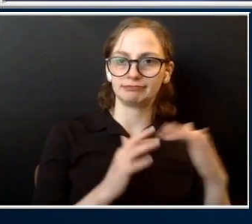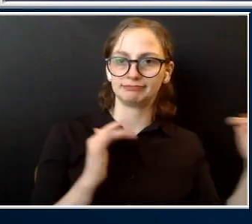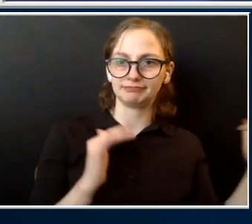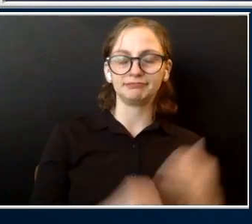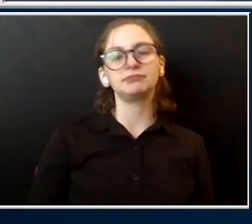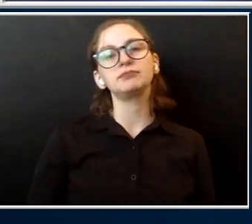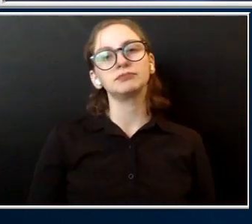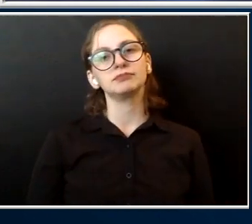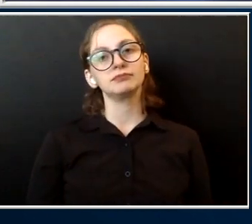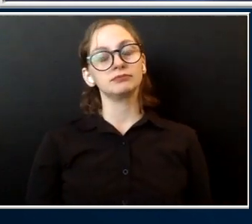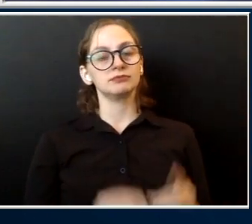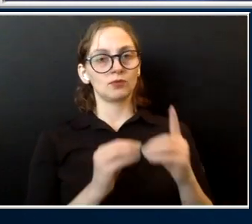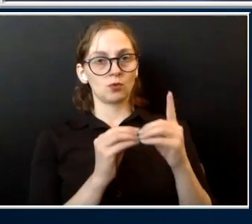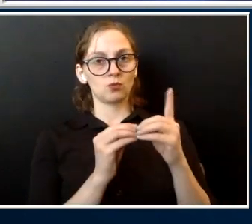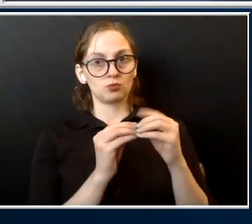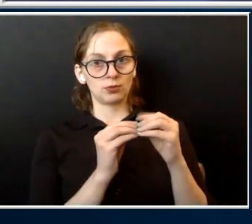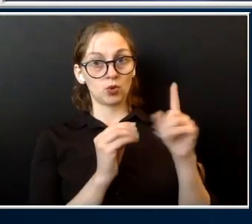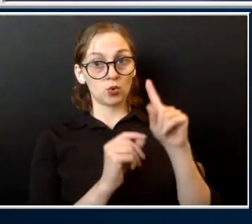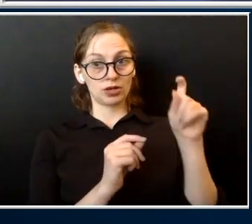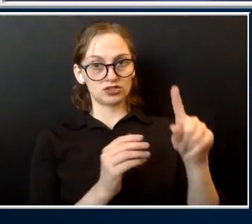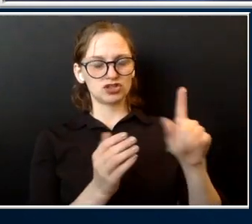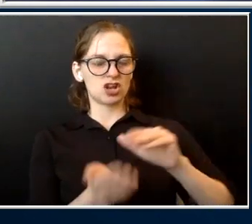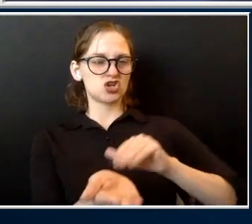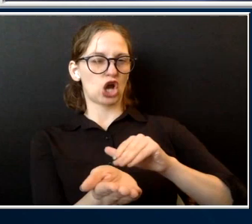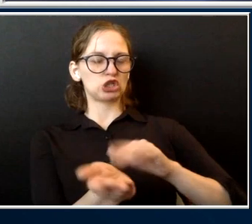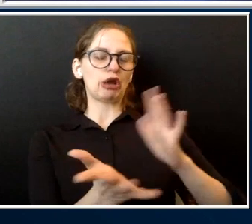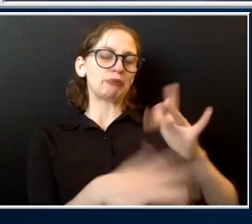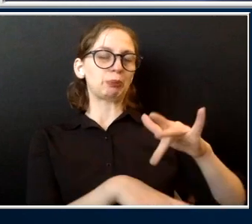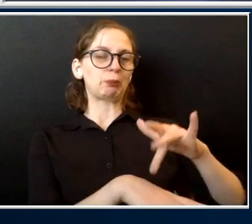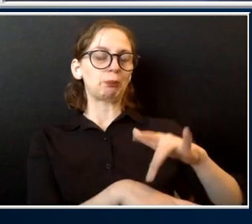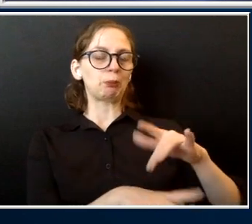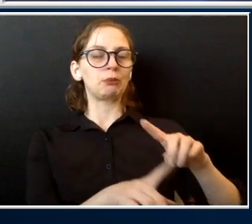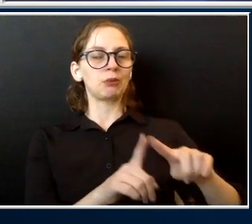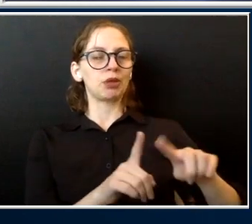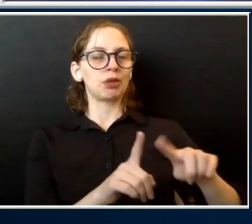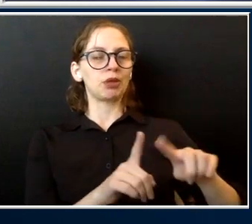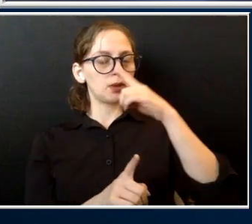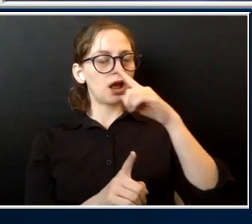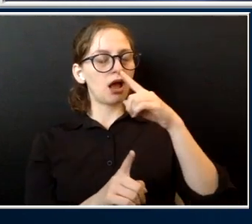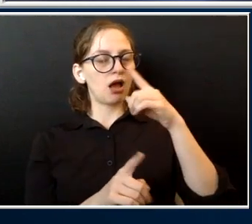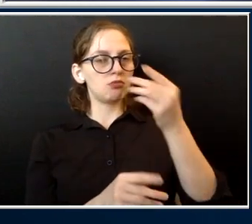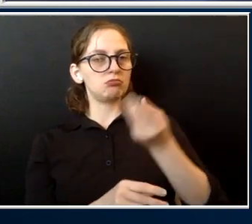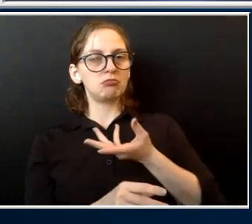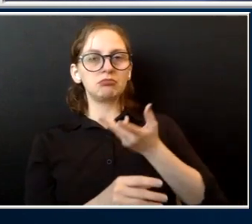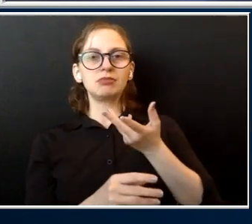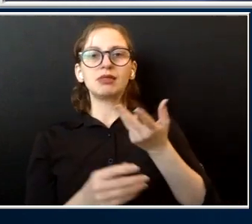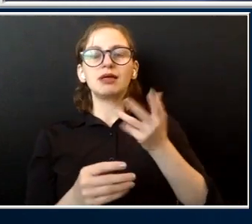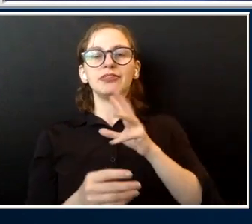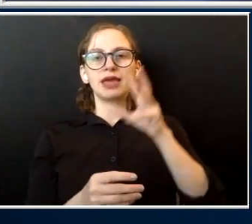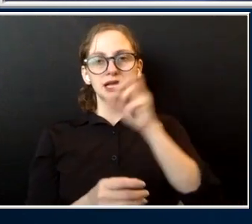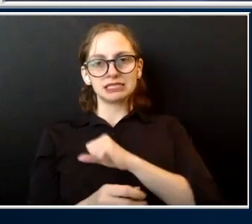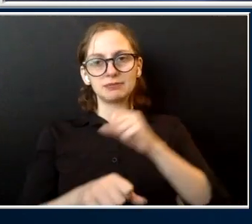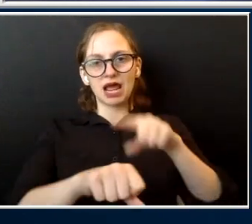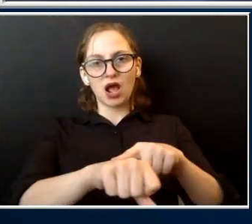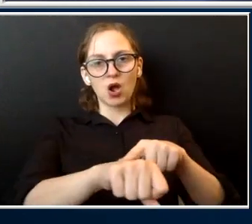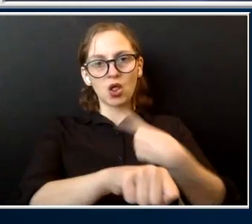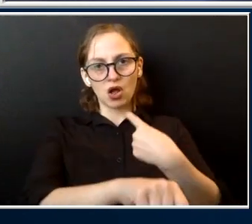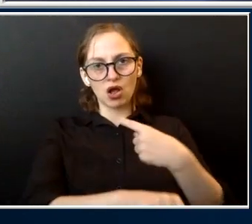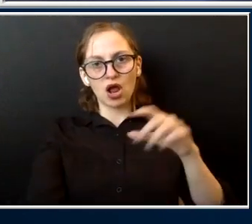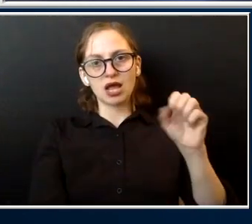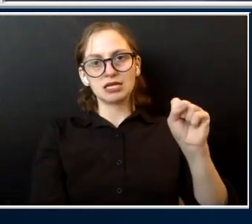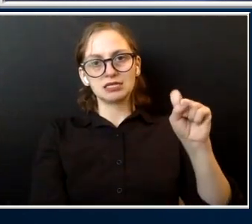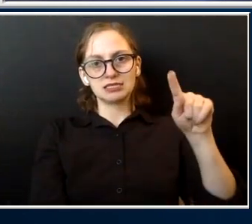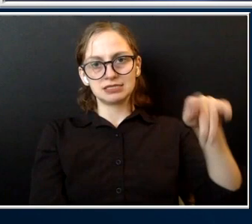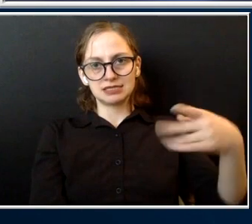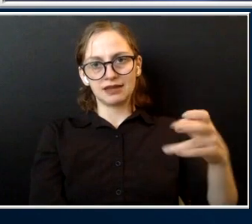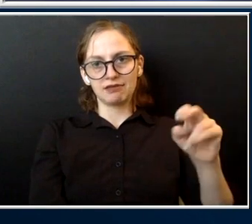have touched on this. Can you give another, just refresh us on the estimate of how long Steve's donated kidney will last